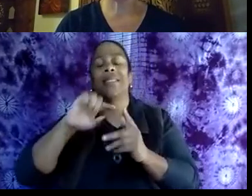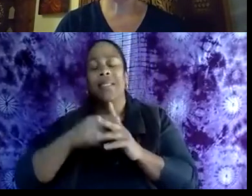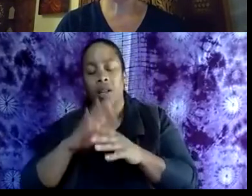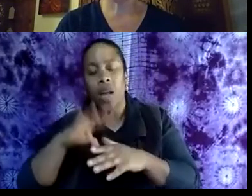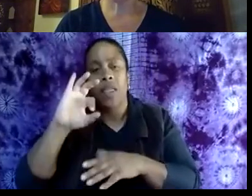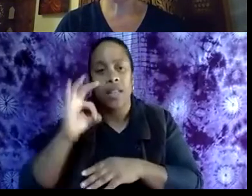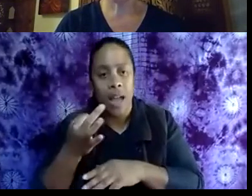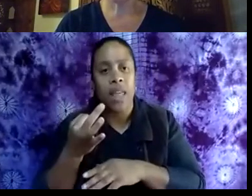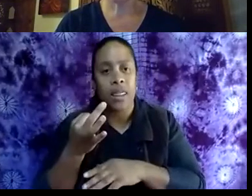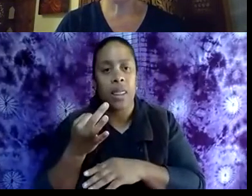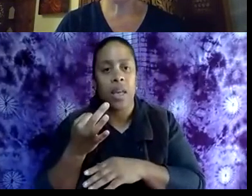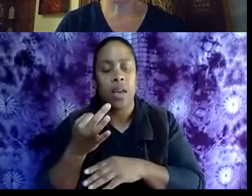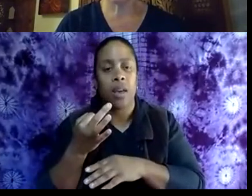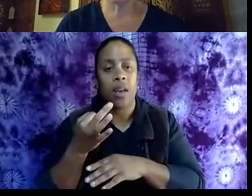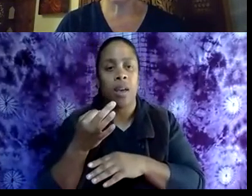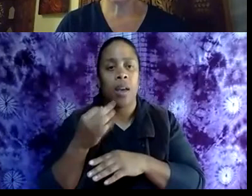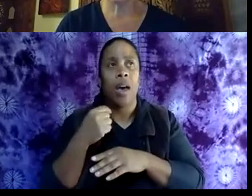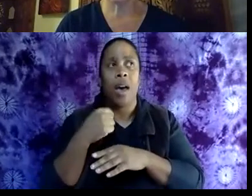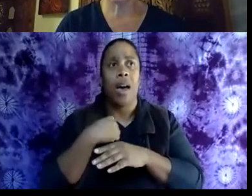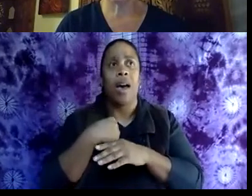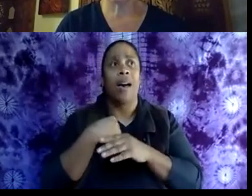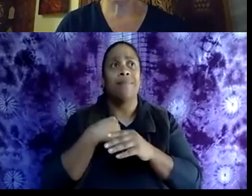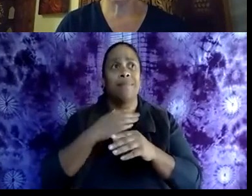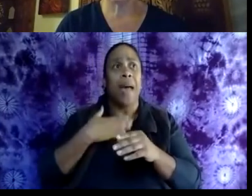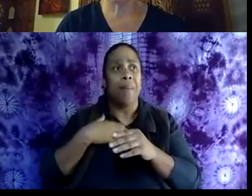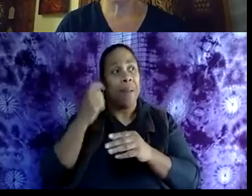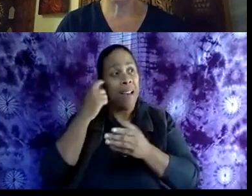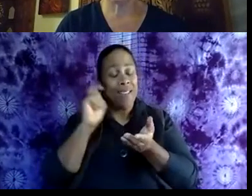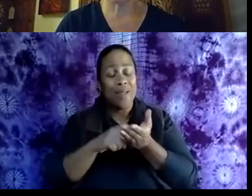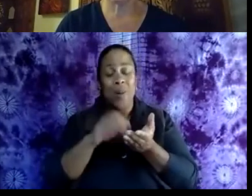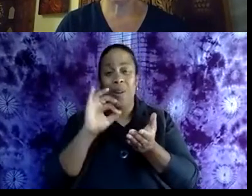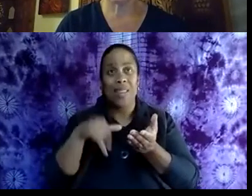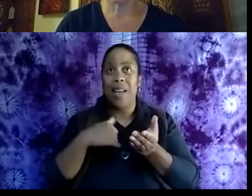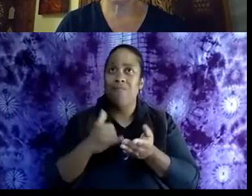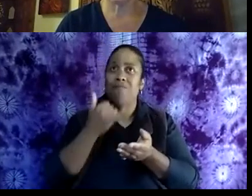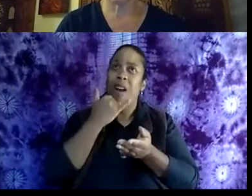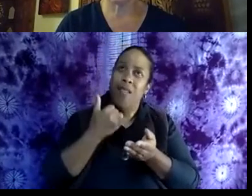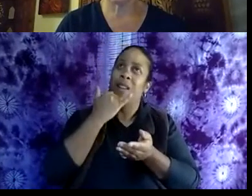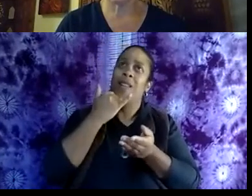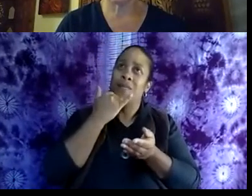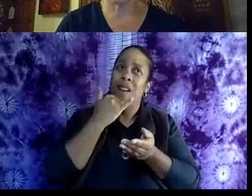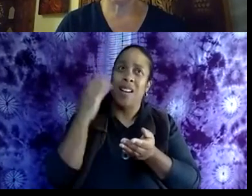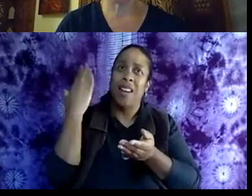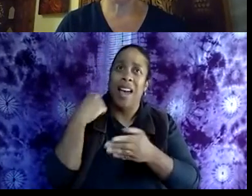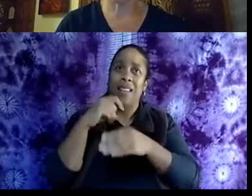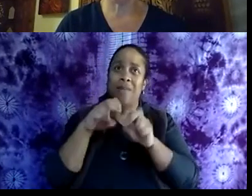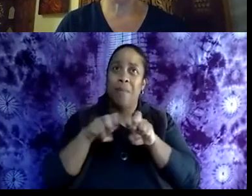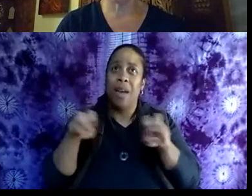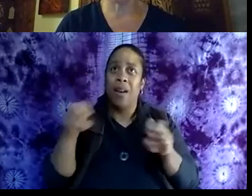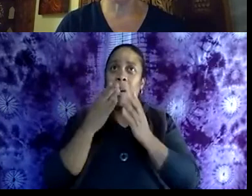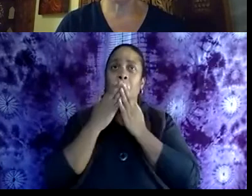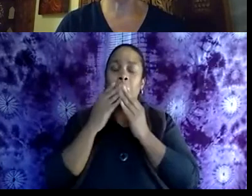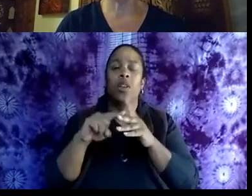Yeah, like I'm so glad I noticed that, because I've had it wrong all last panel. Yeah, it starts on the 9th. It's